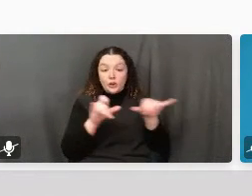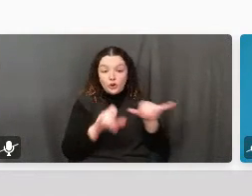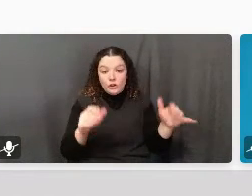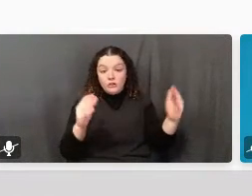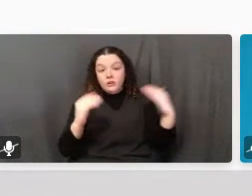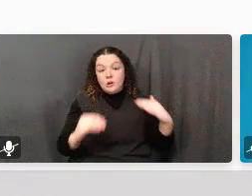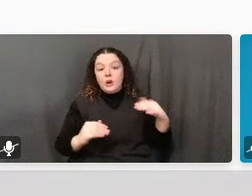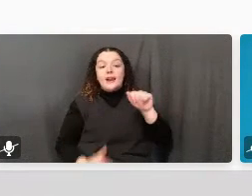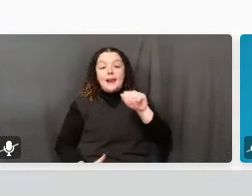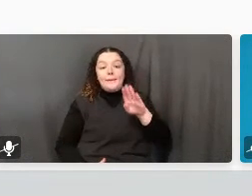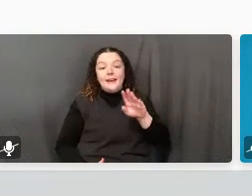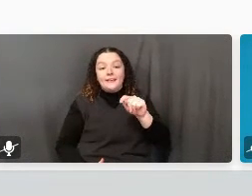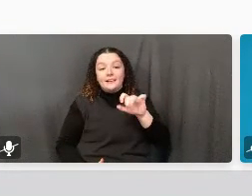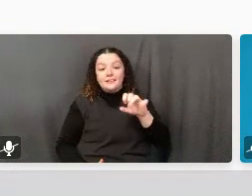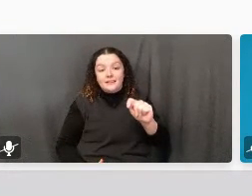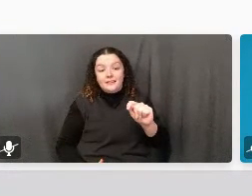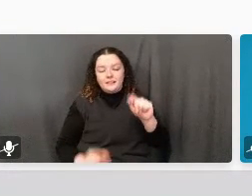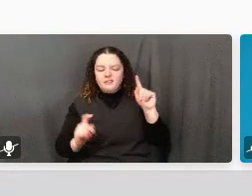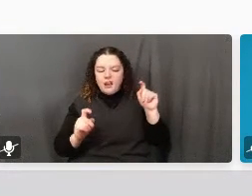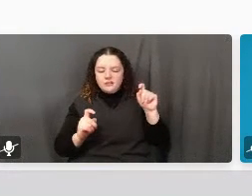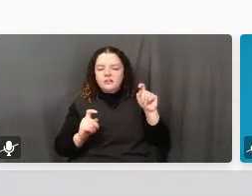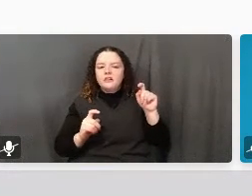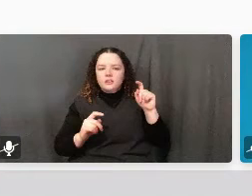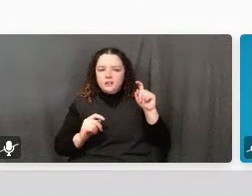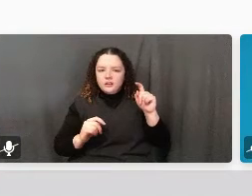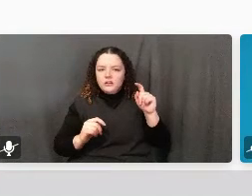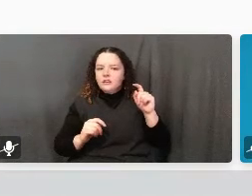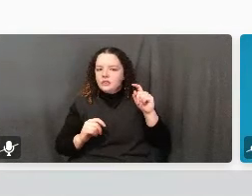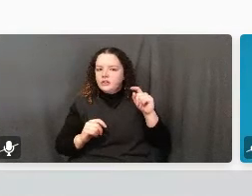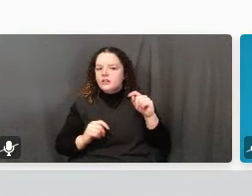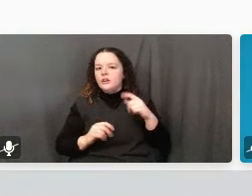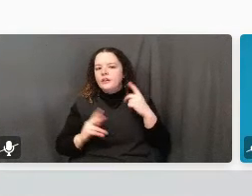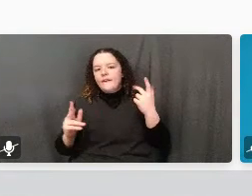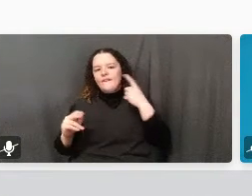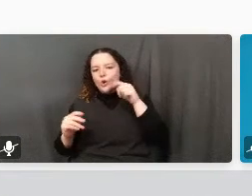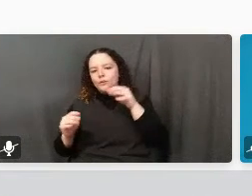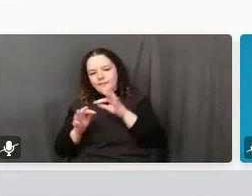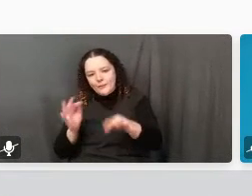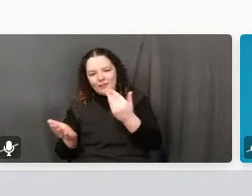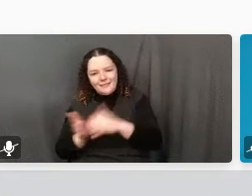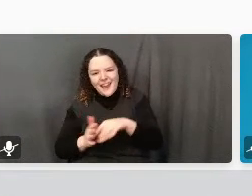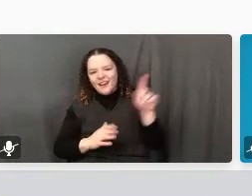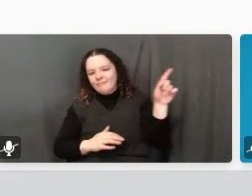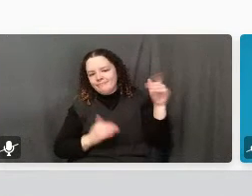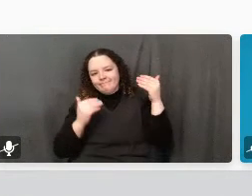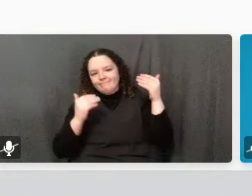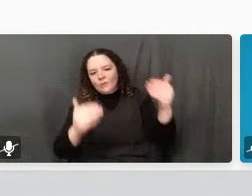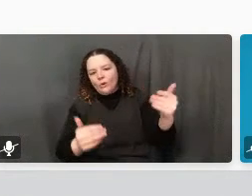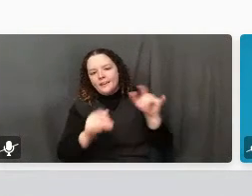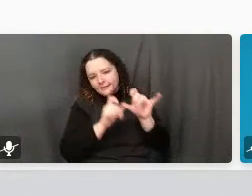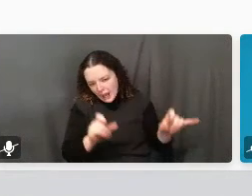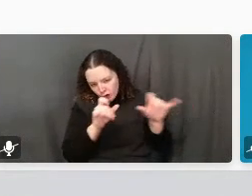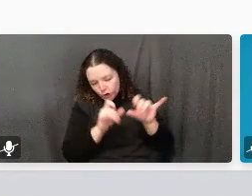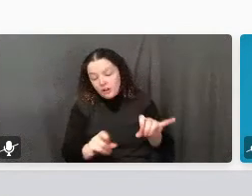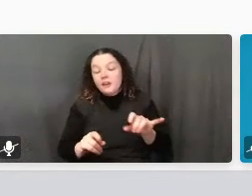test using the preview line or subject line or something like that. For the simplicity, again, I'm not going to do the A/B test right now. You can decide